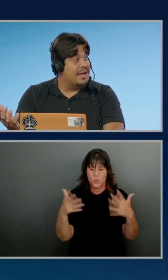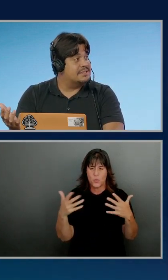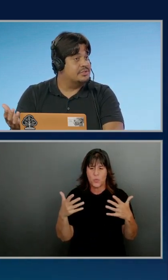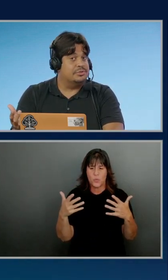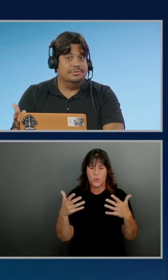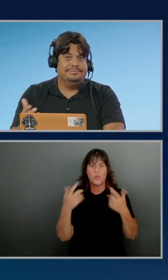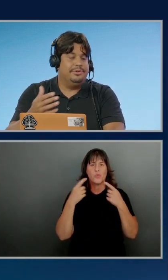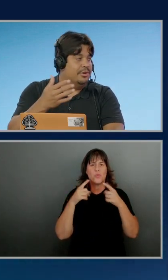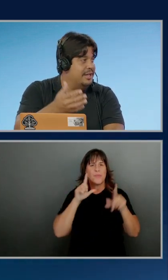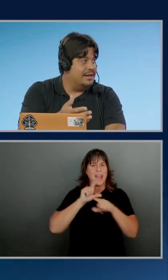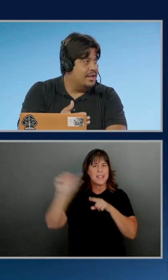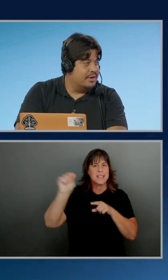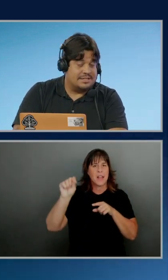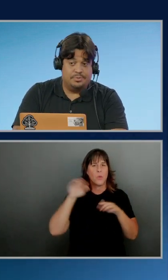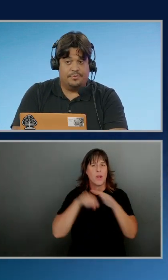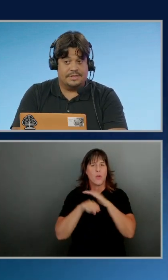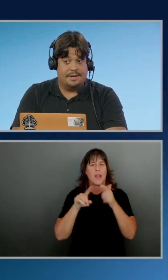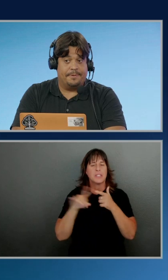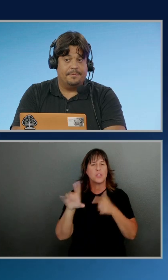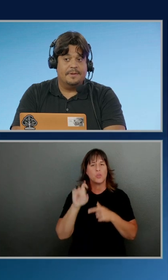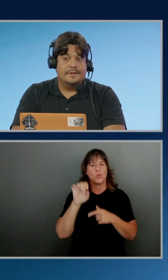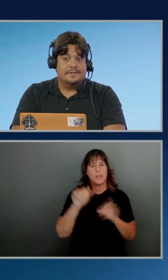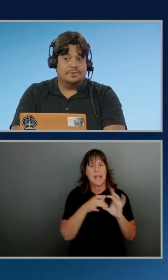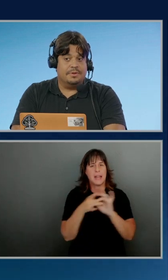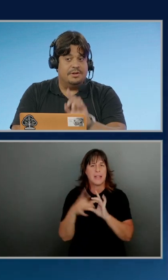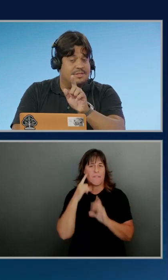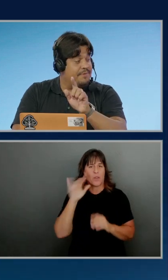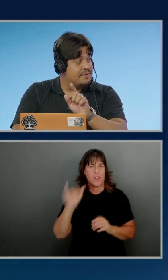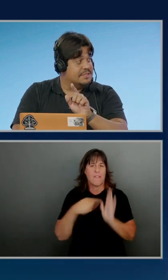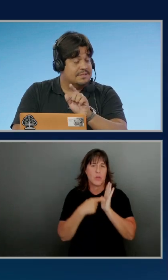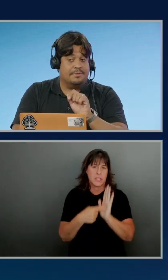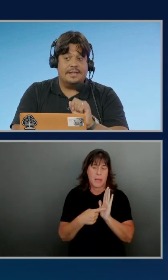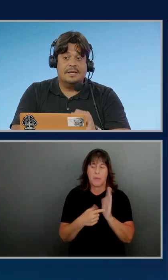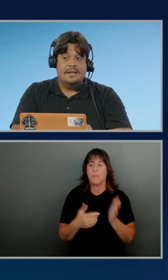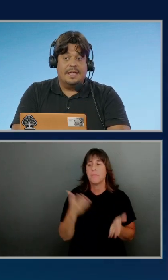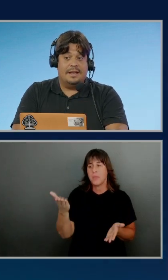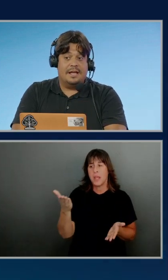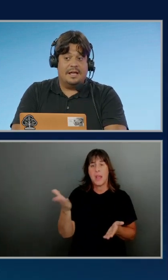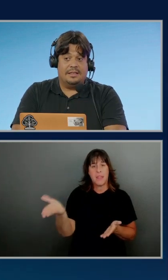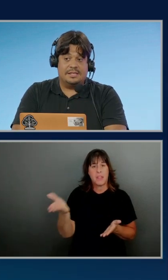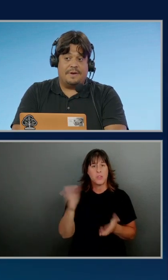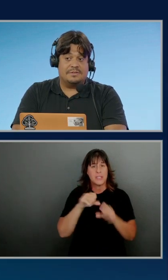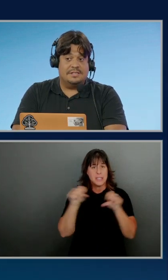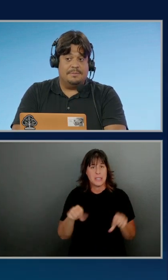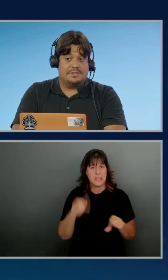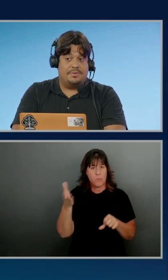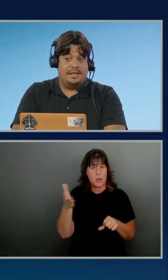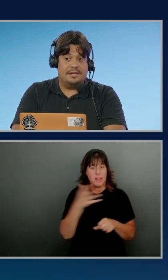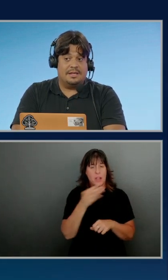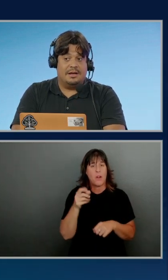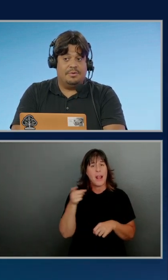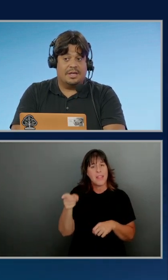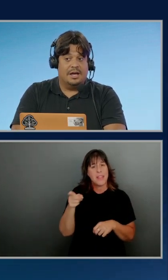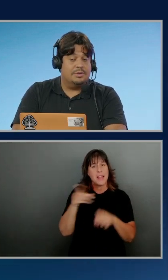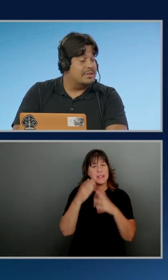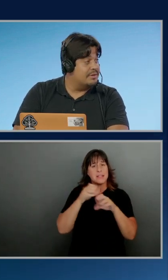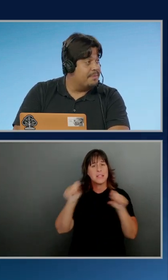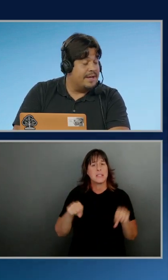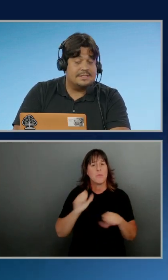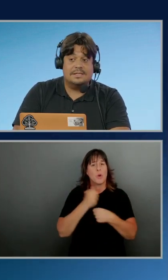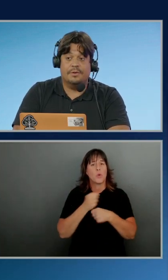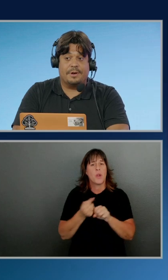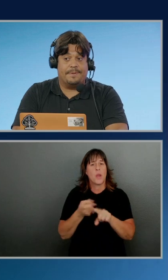accelerate your access to your data lake on S3, for example. So here's the file system, right? And this file system is created with